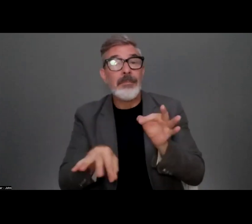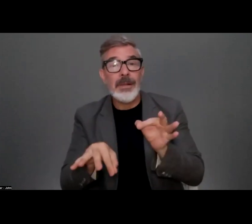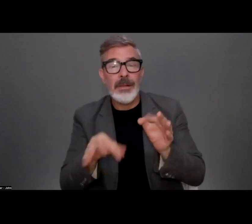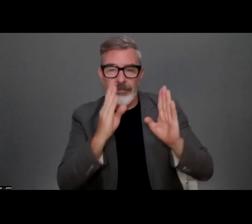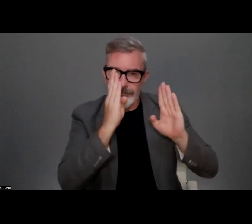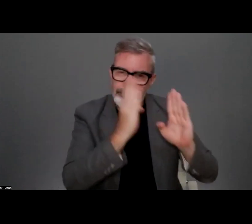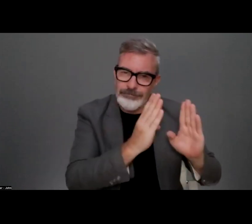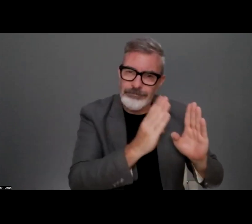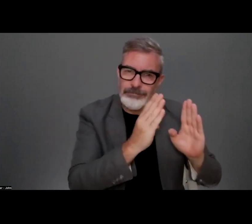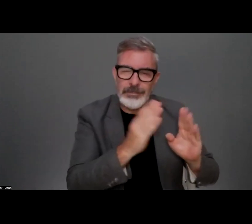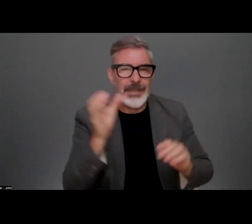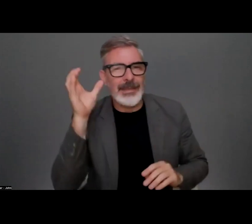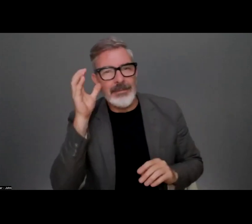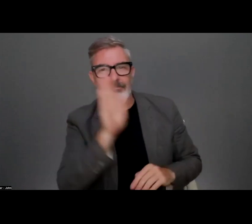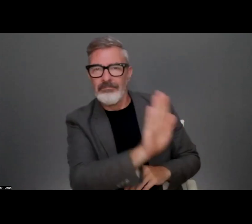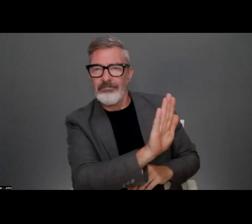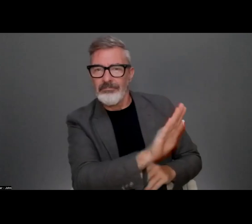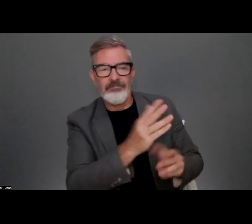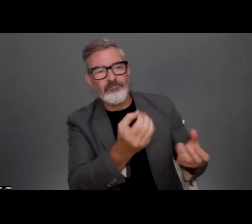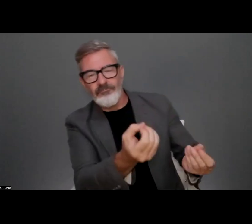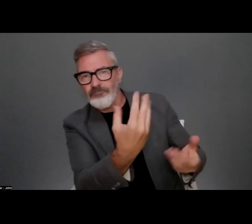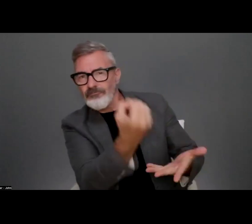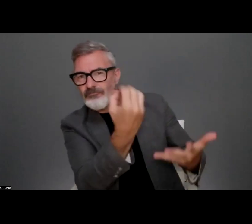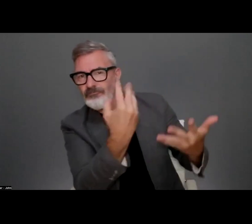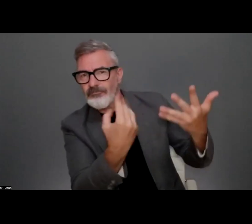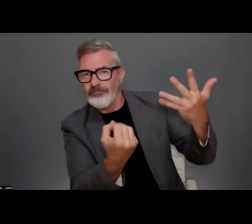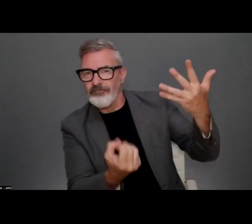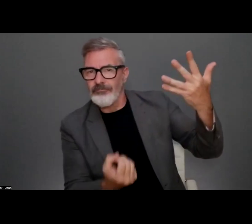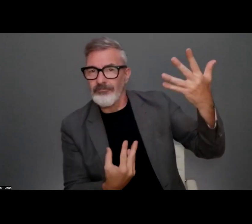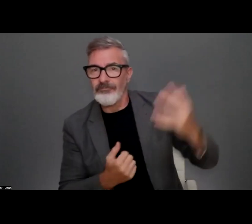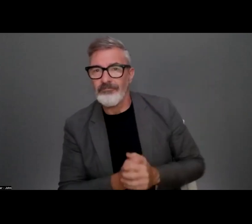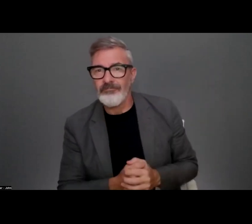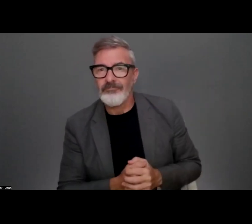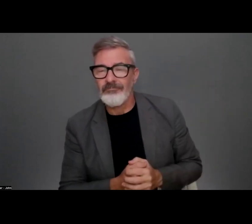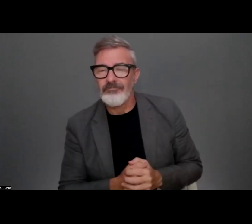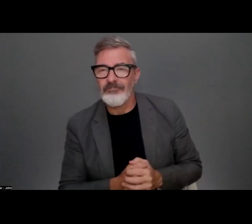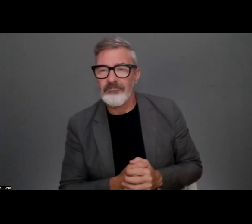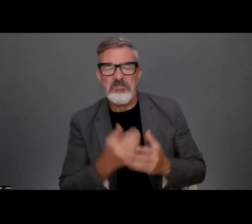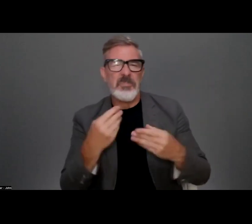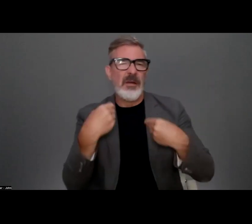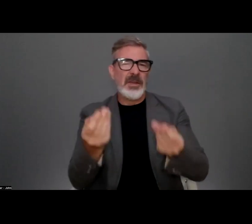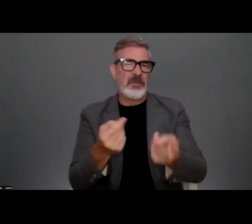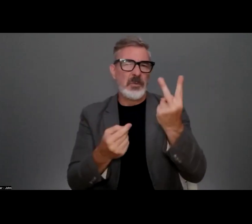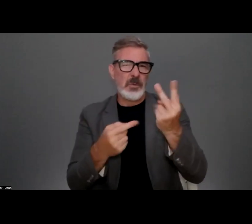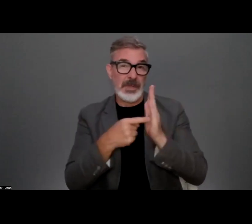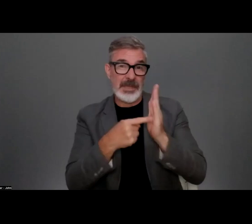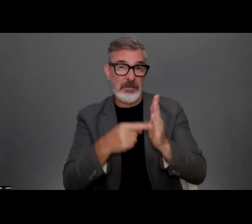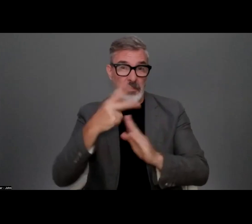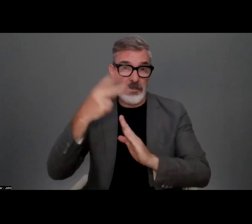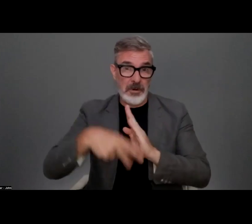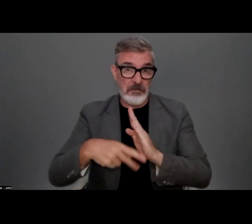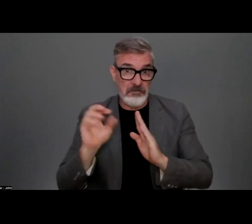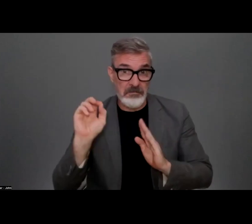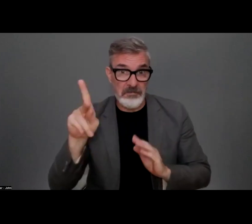lived experience. So in closing, I want to share 2 examples of successful programs that large